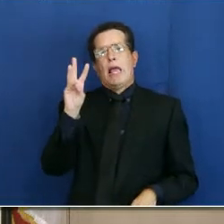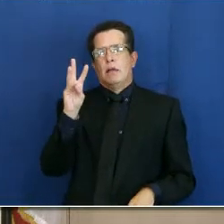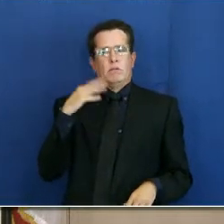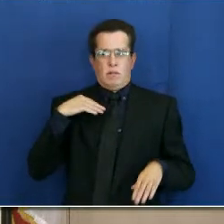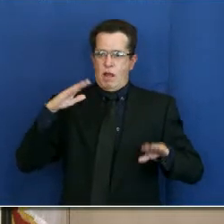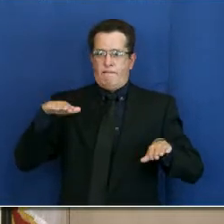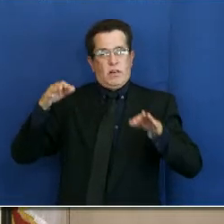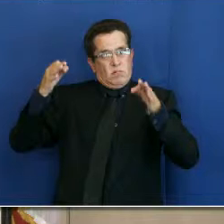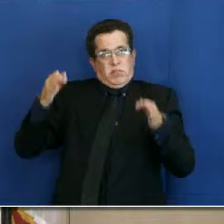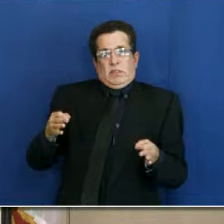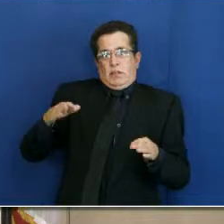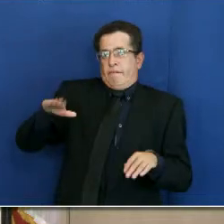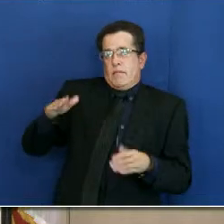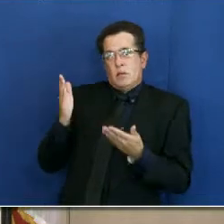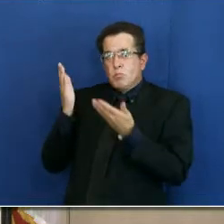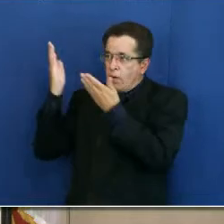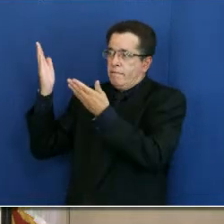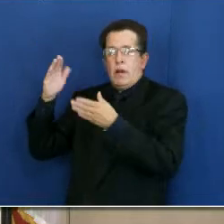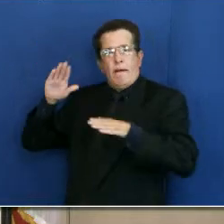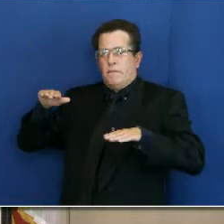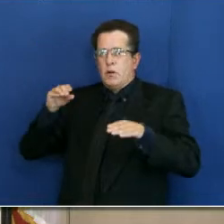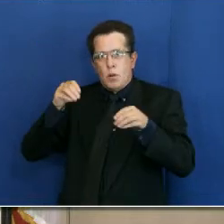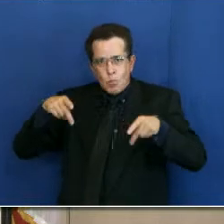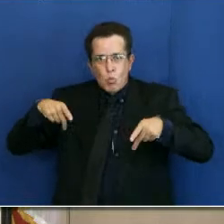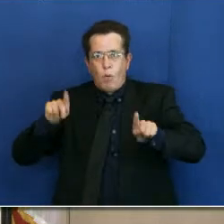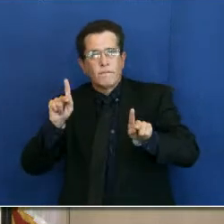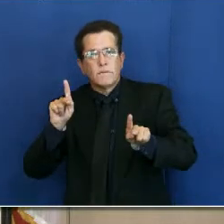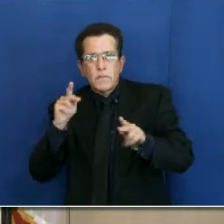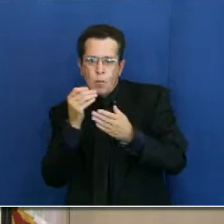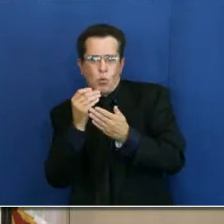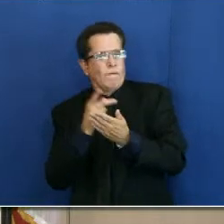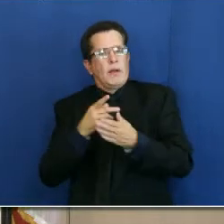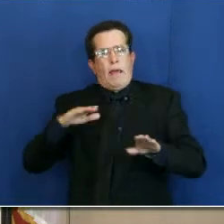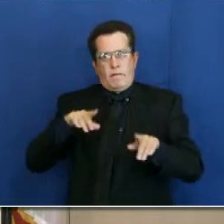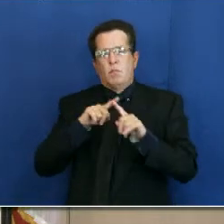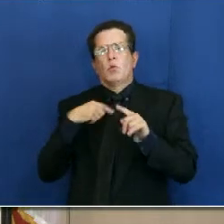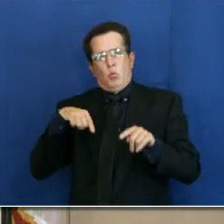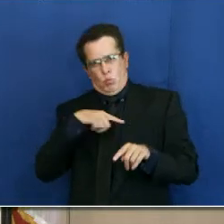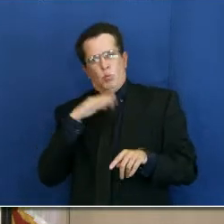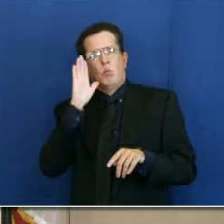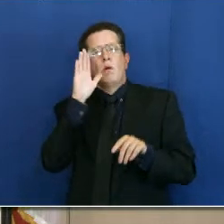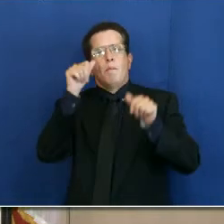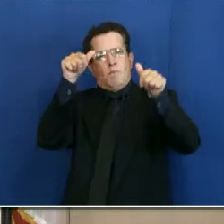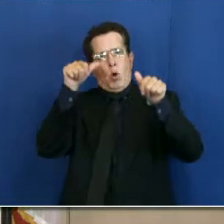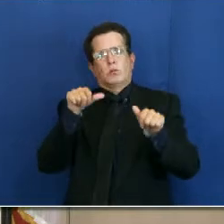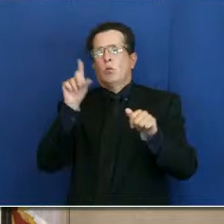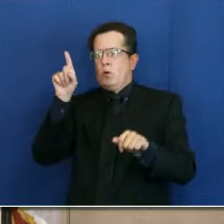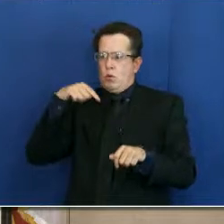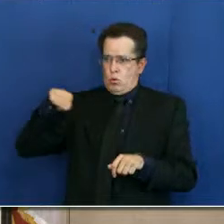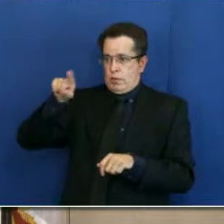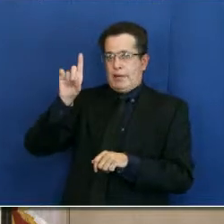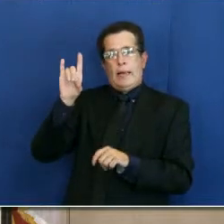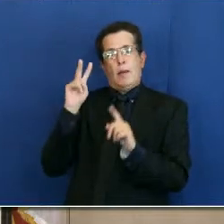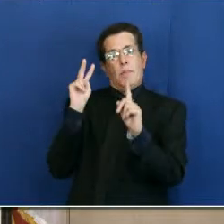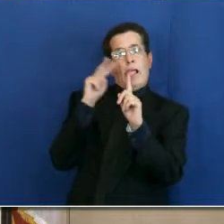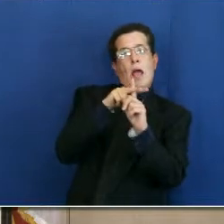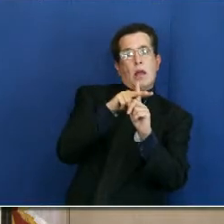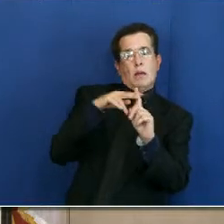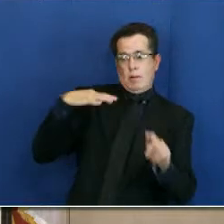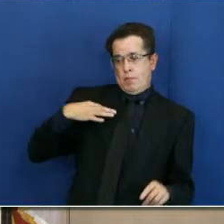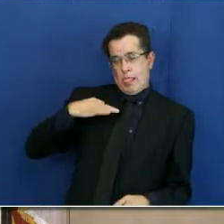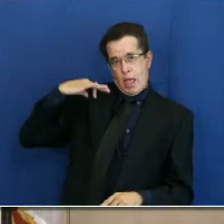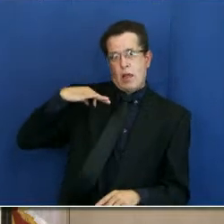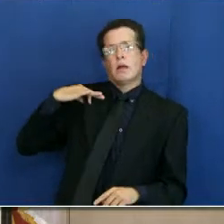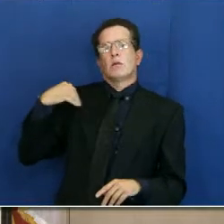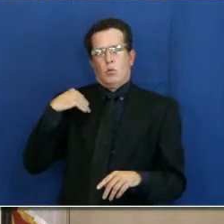state yet, and we don't have any that have been approved yet. But when we do, you will see on our website the list of those that have applied. And then as ones get approved,